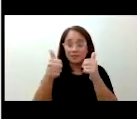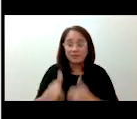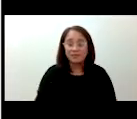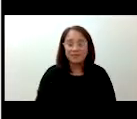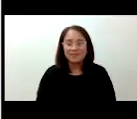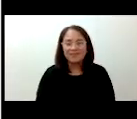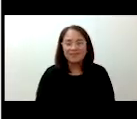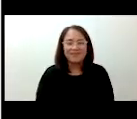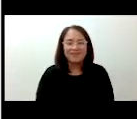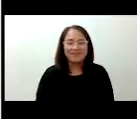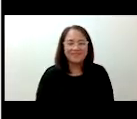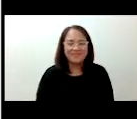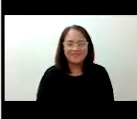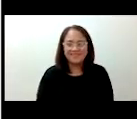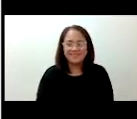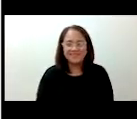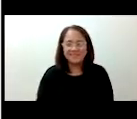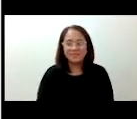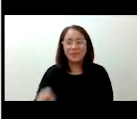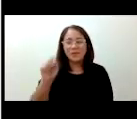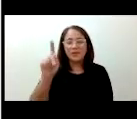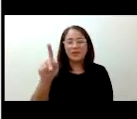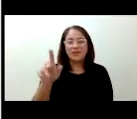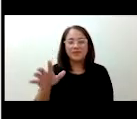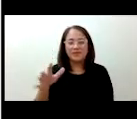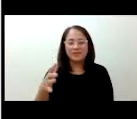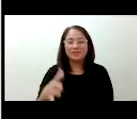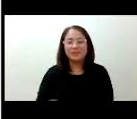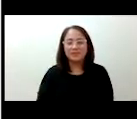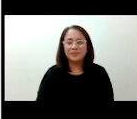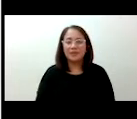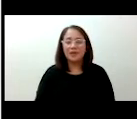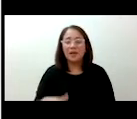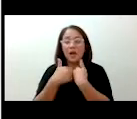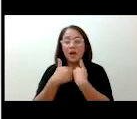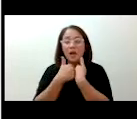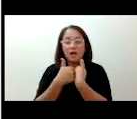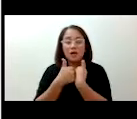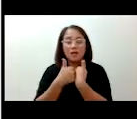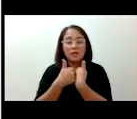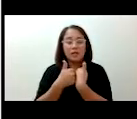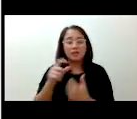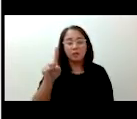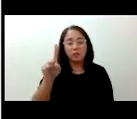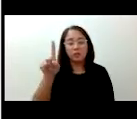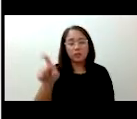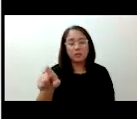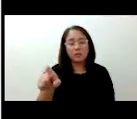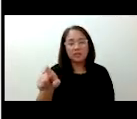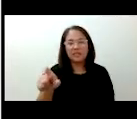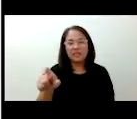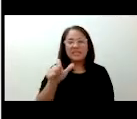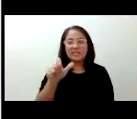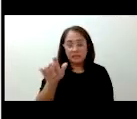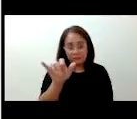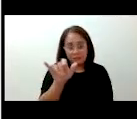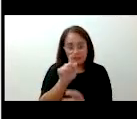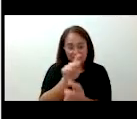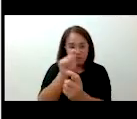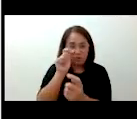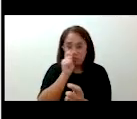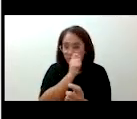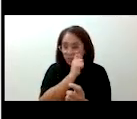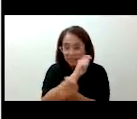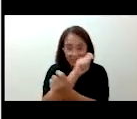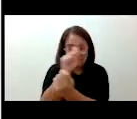Yes, sir. Okay. Way better. So the questions won't be exactly like these, but they'll be very